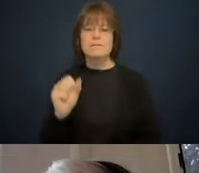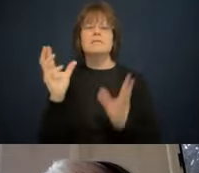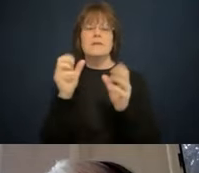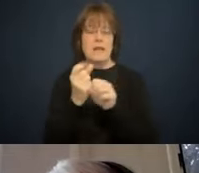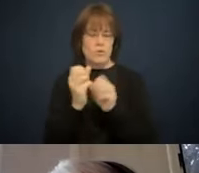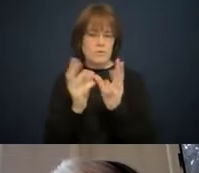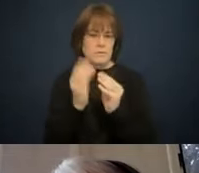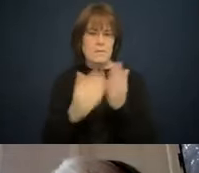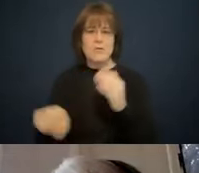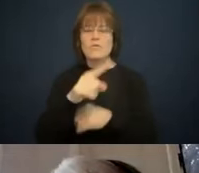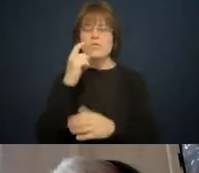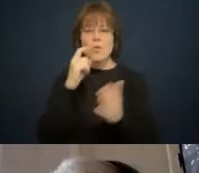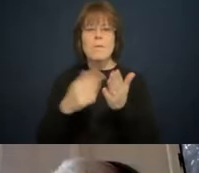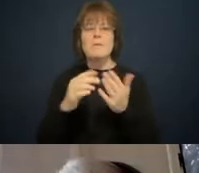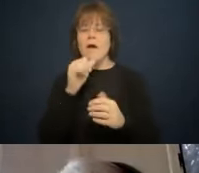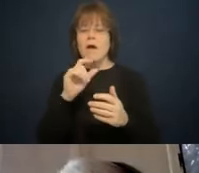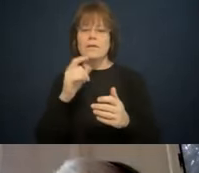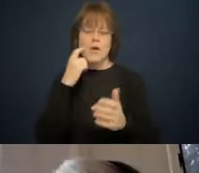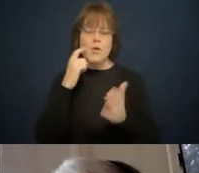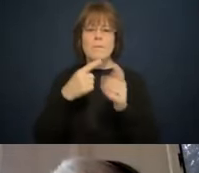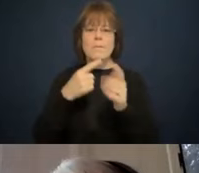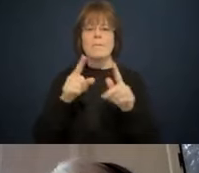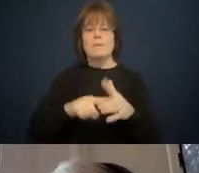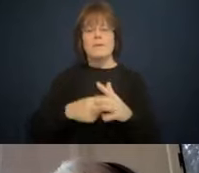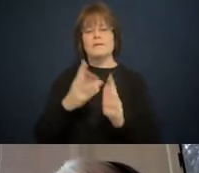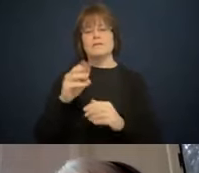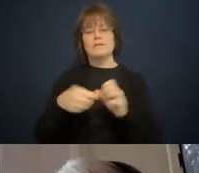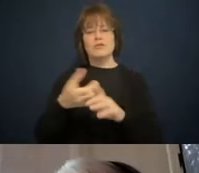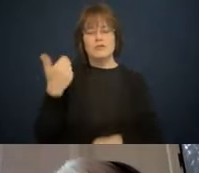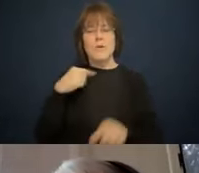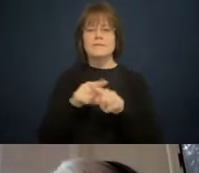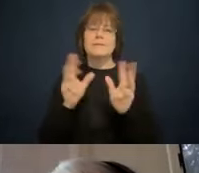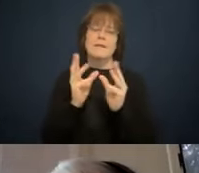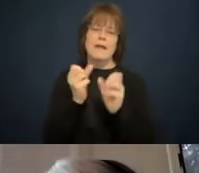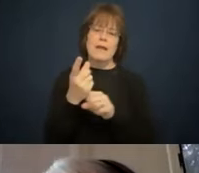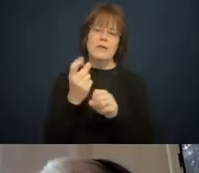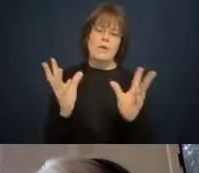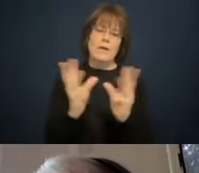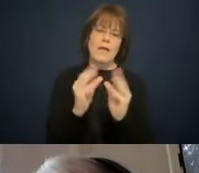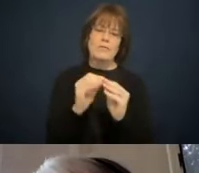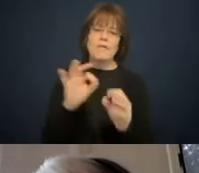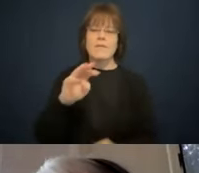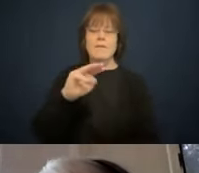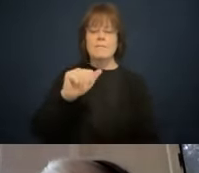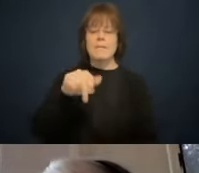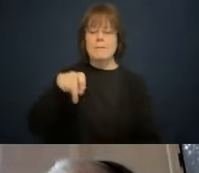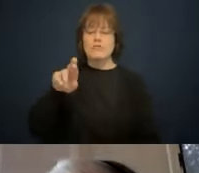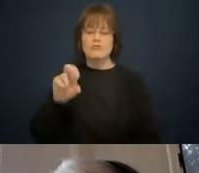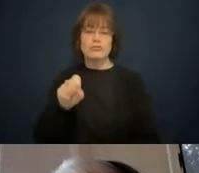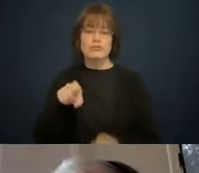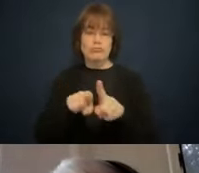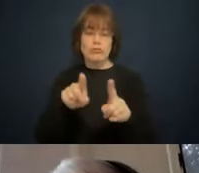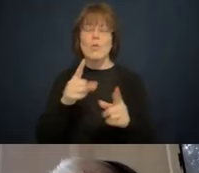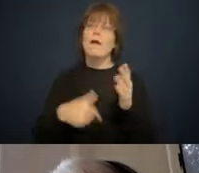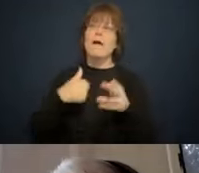may not, actually began 60 years ago now as an annual gathering of the mappers during the, what I call